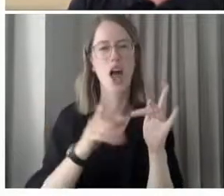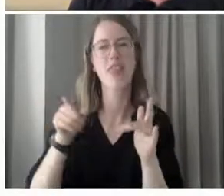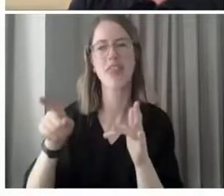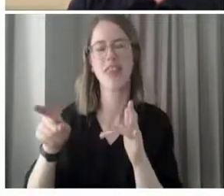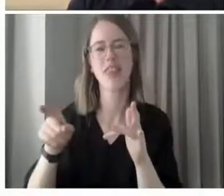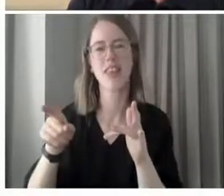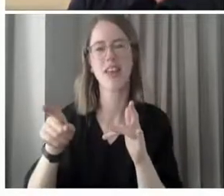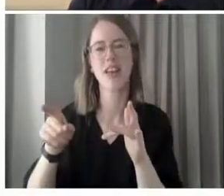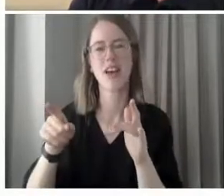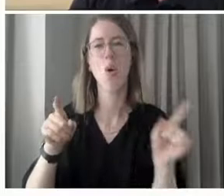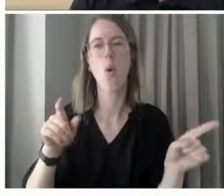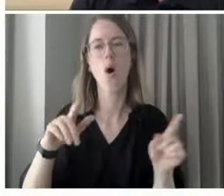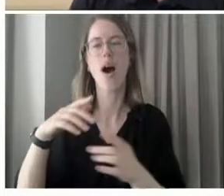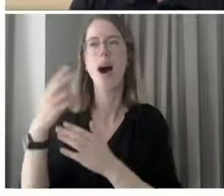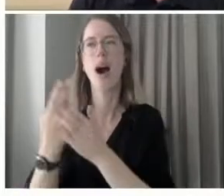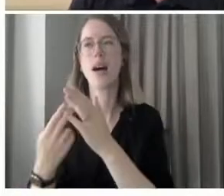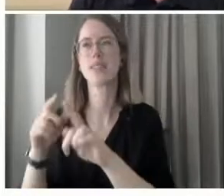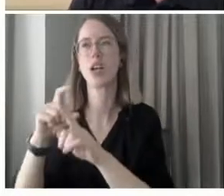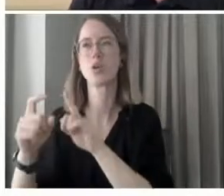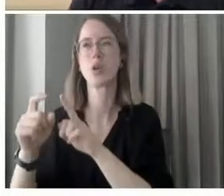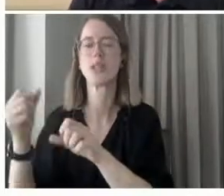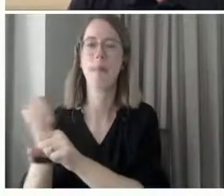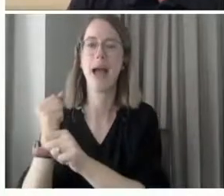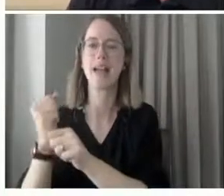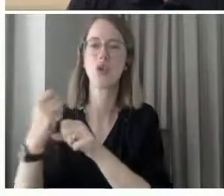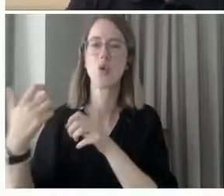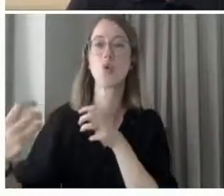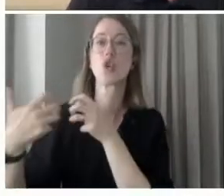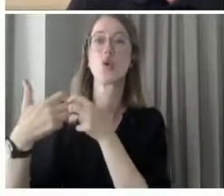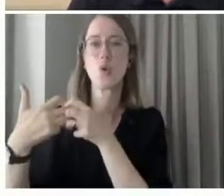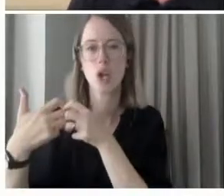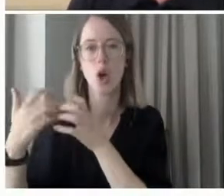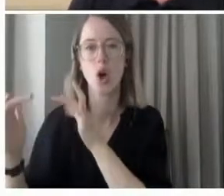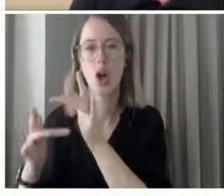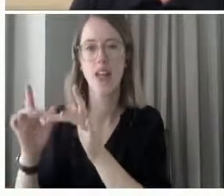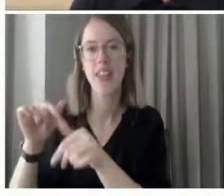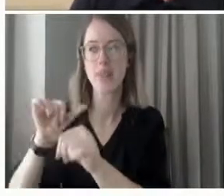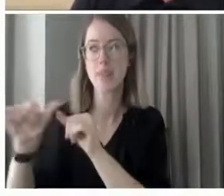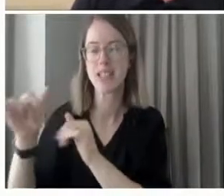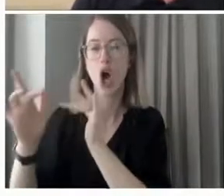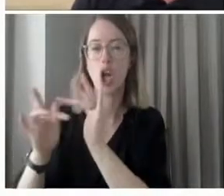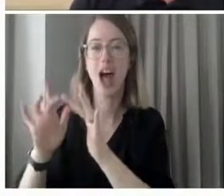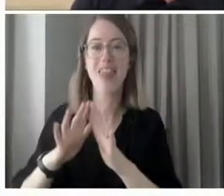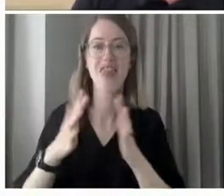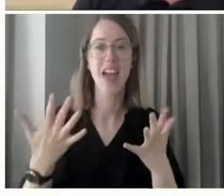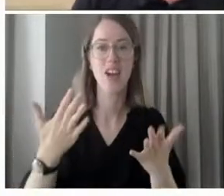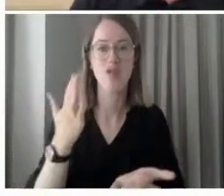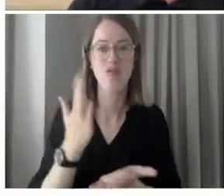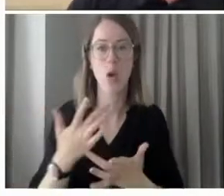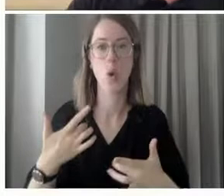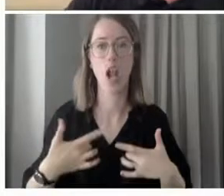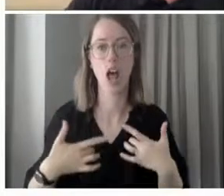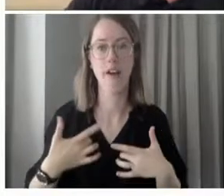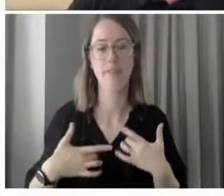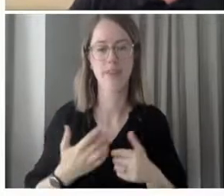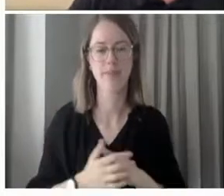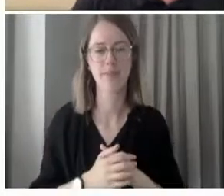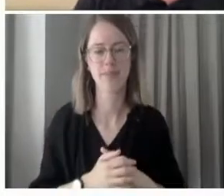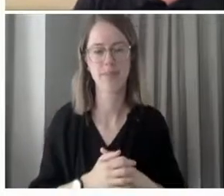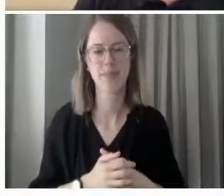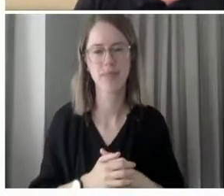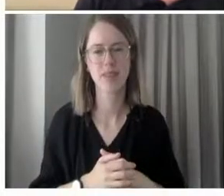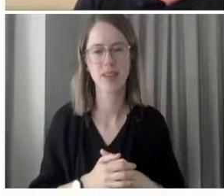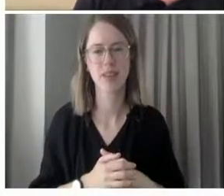online, that's actually better online than it would be in real life. And expression, remember, they were the